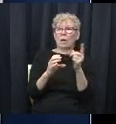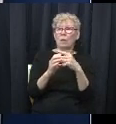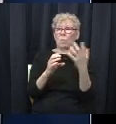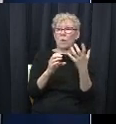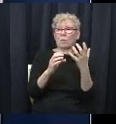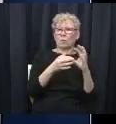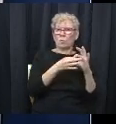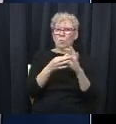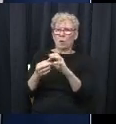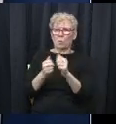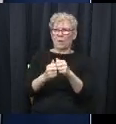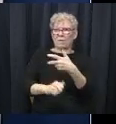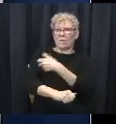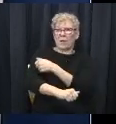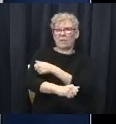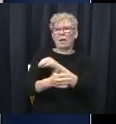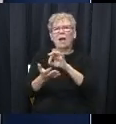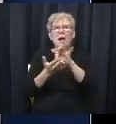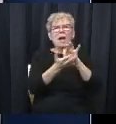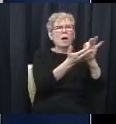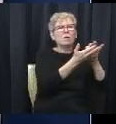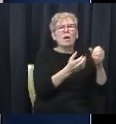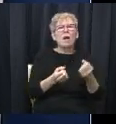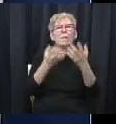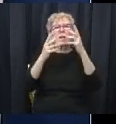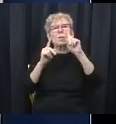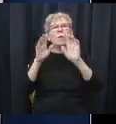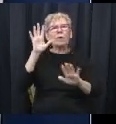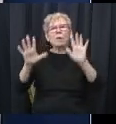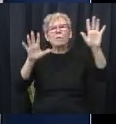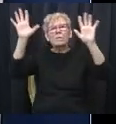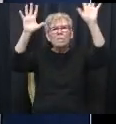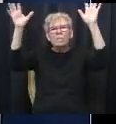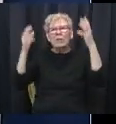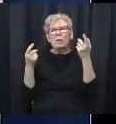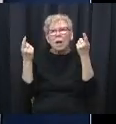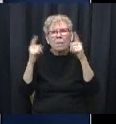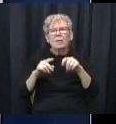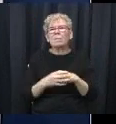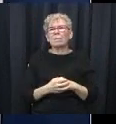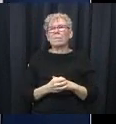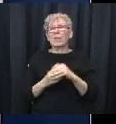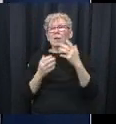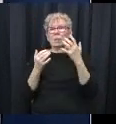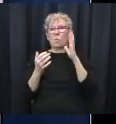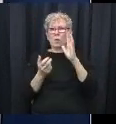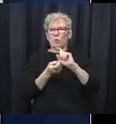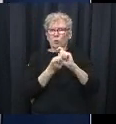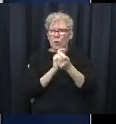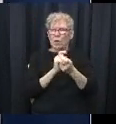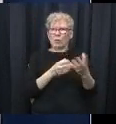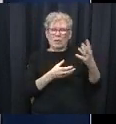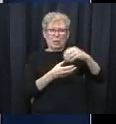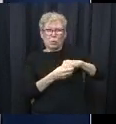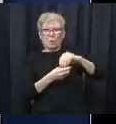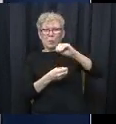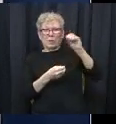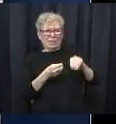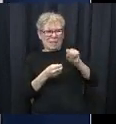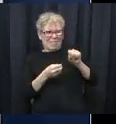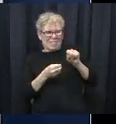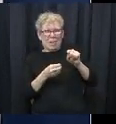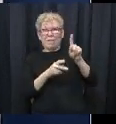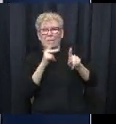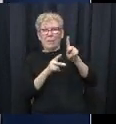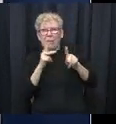with a tie-in built into this around percent successfully vaccinated and